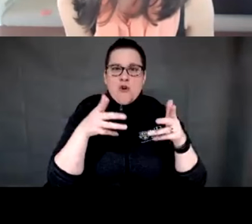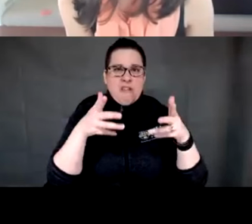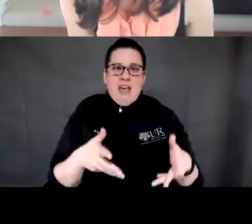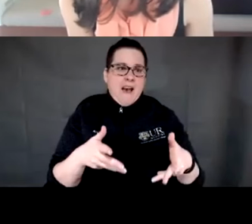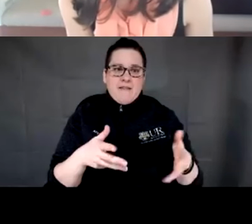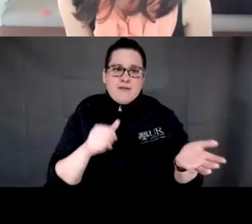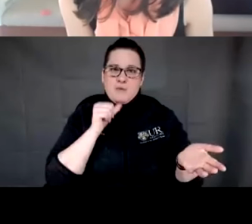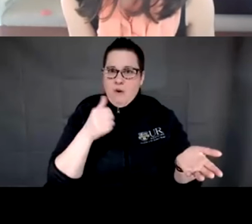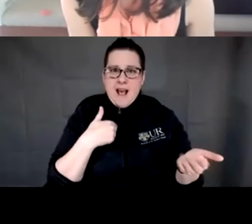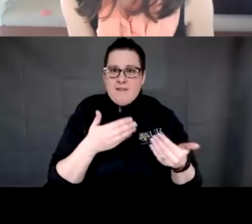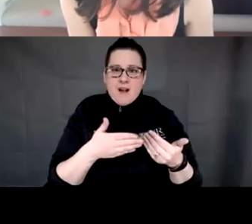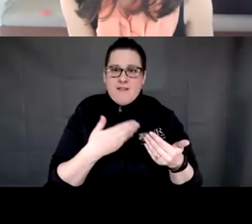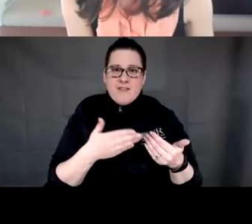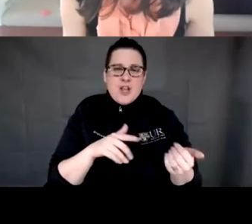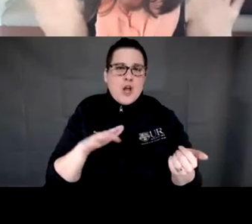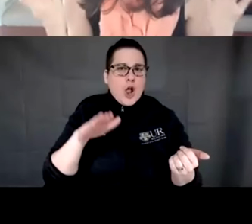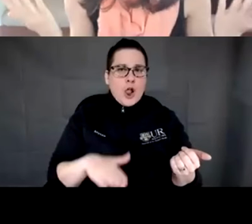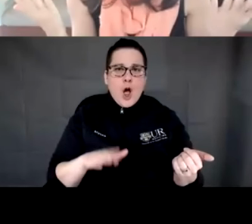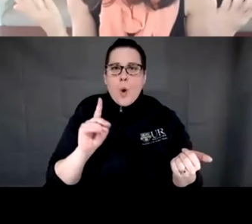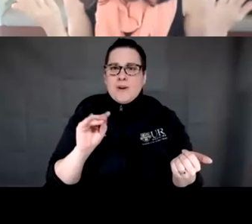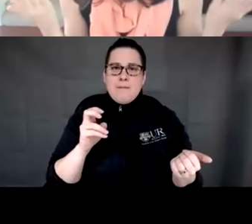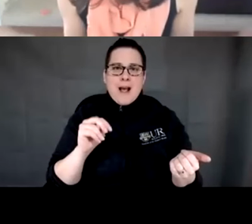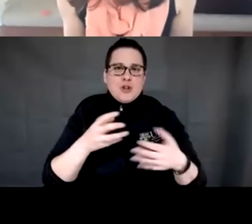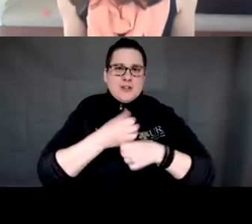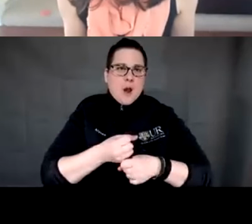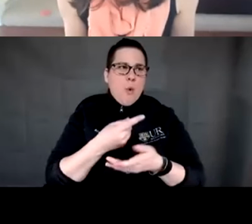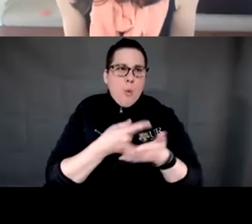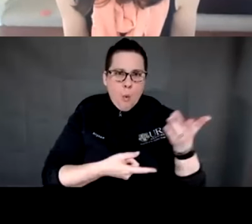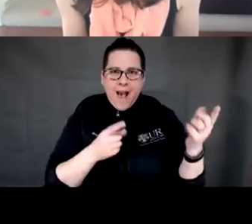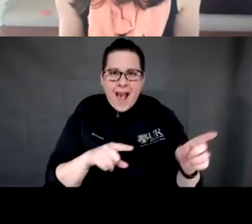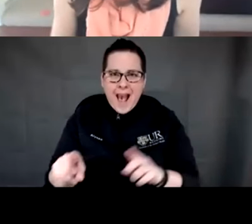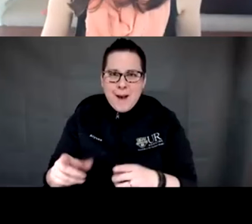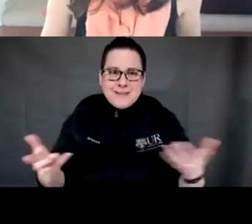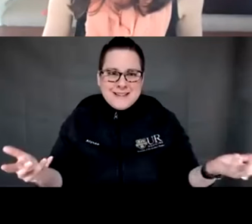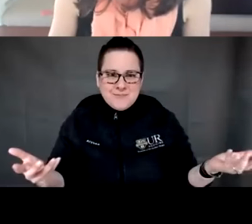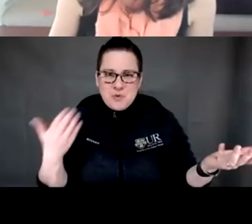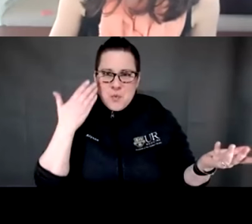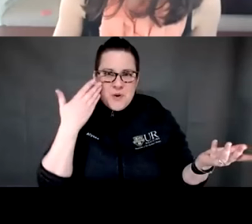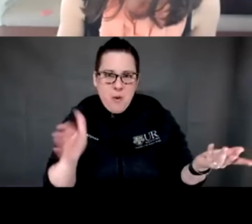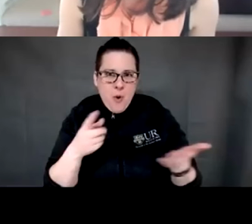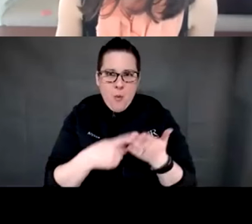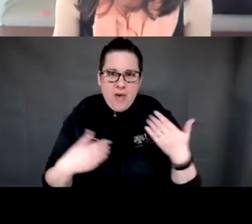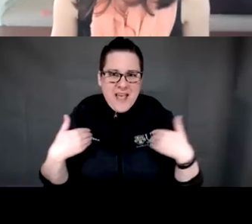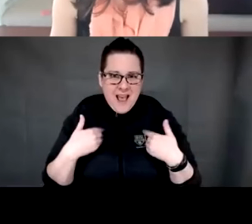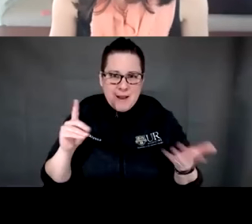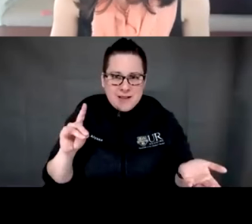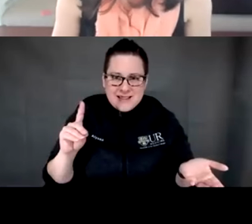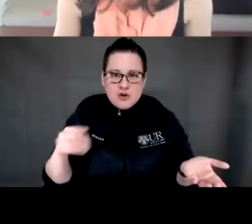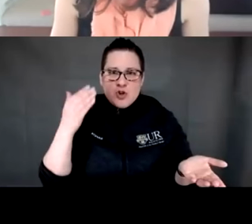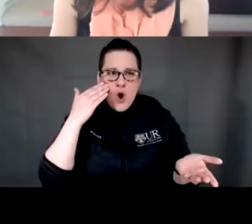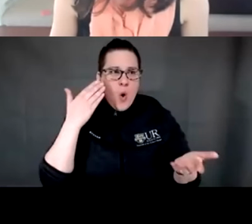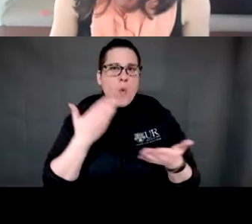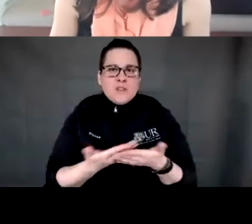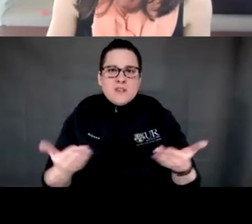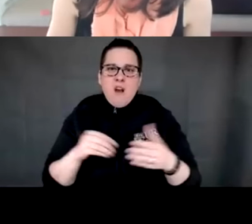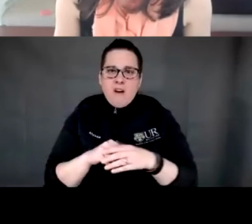a convenient low-dimensional summary of what actually happened, right? We don't really know what the animals did, right? We just know that stuff in the